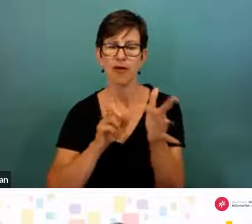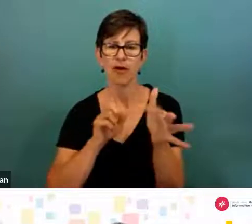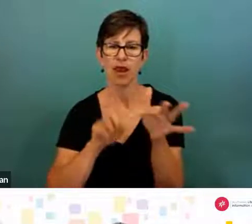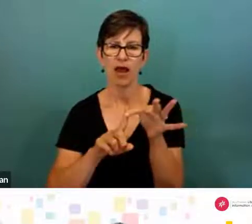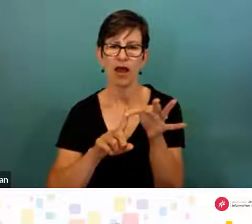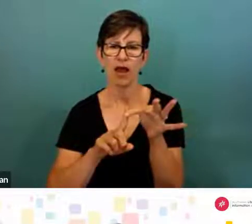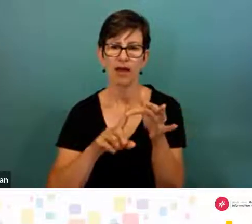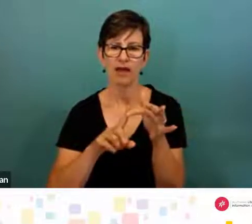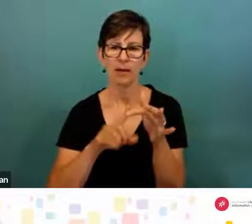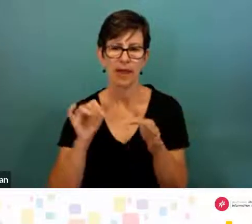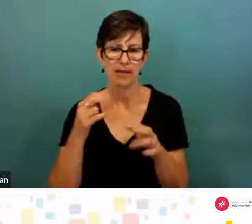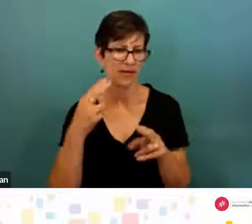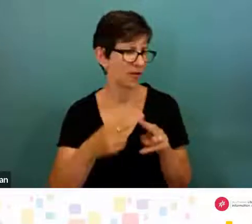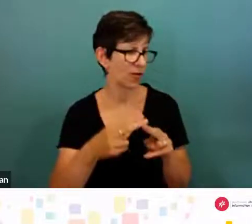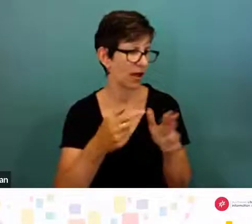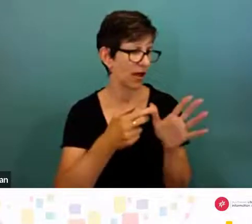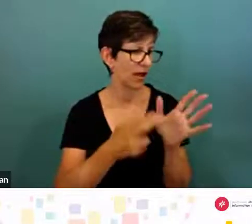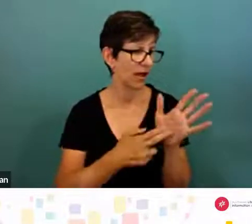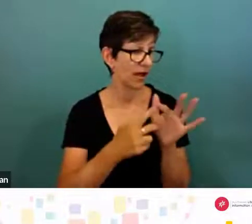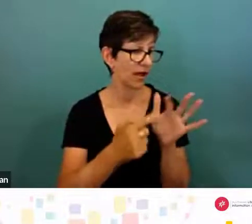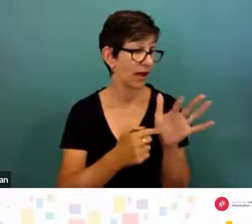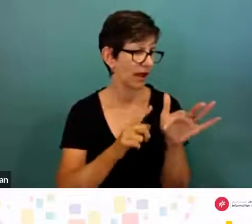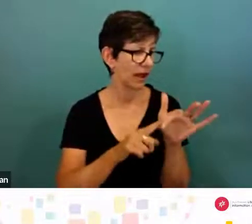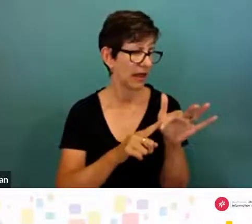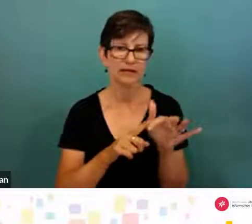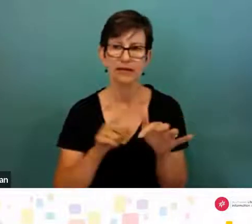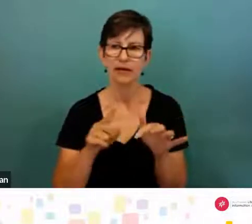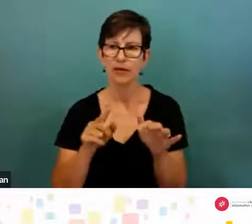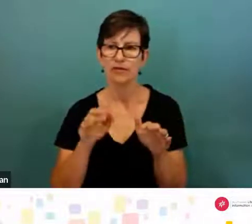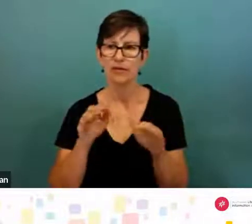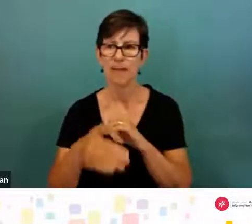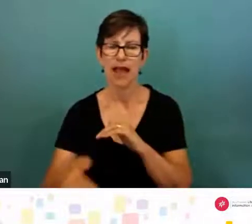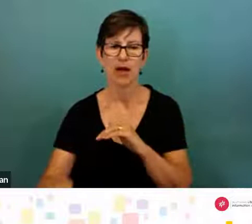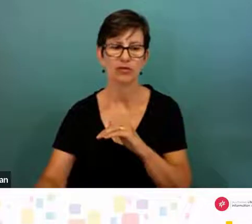for Annette. And it was about